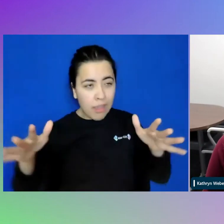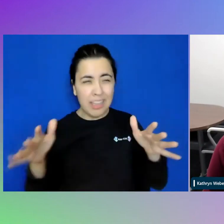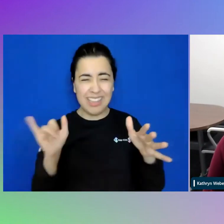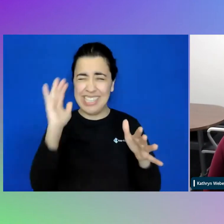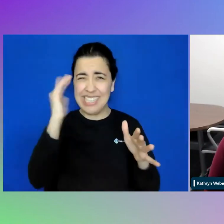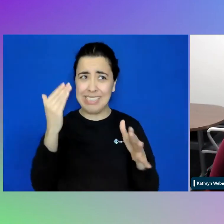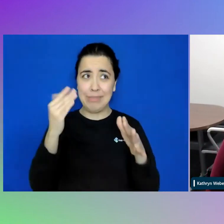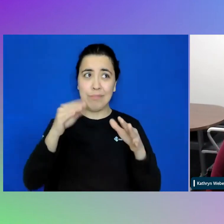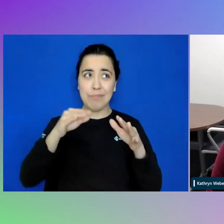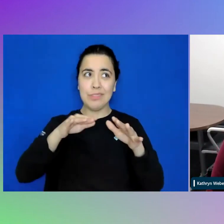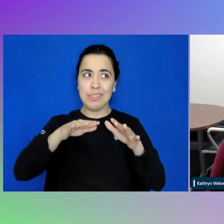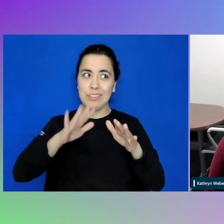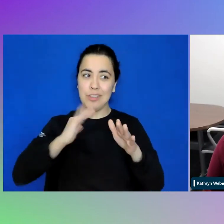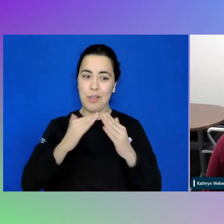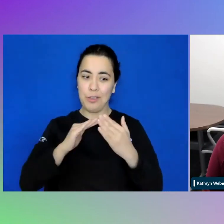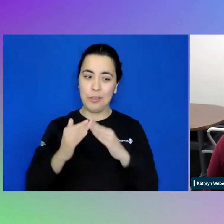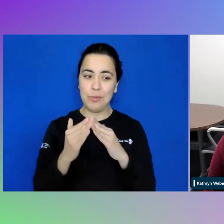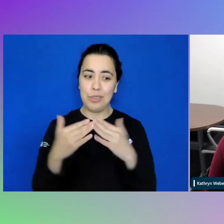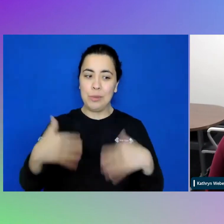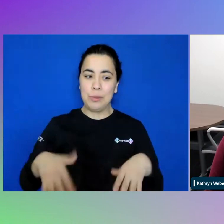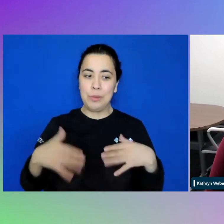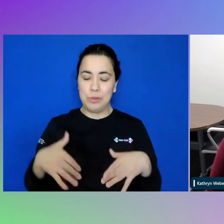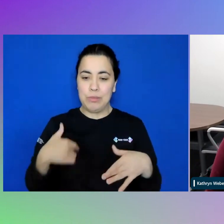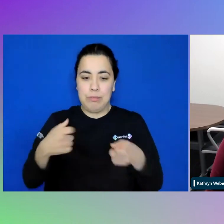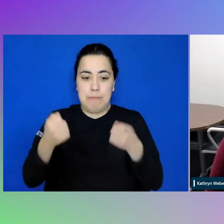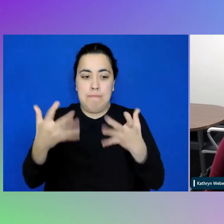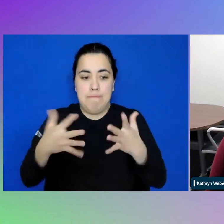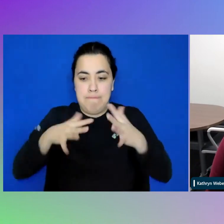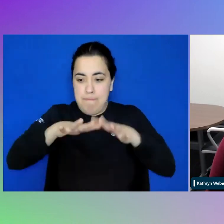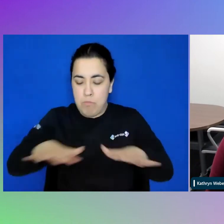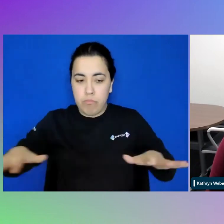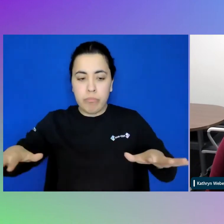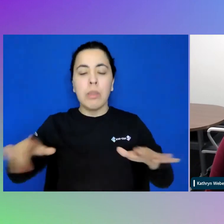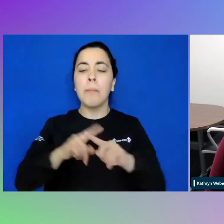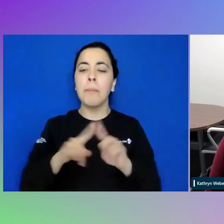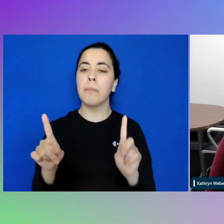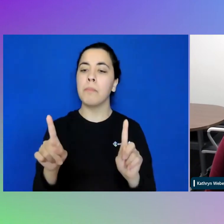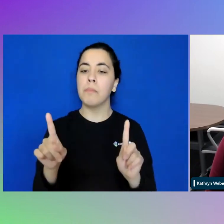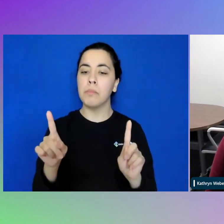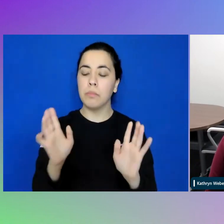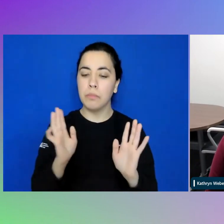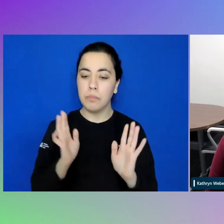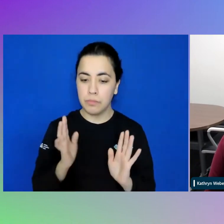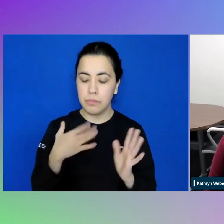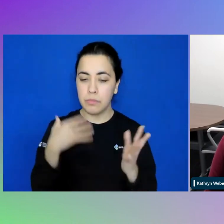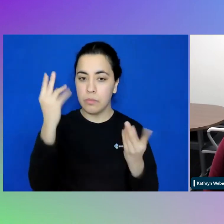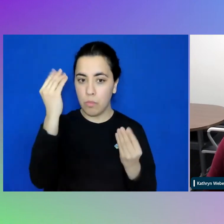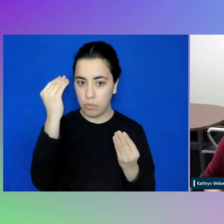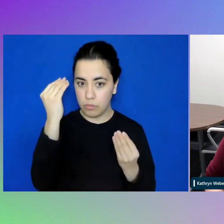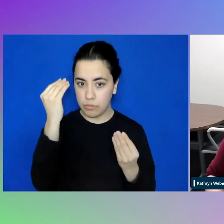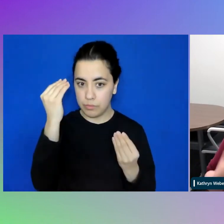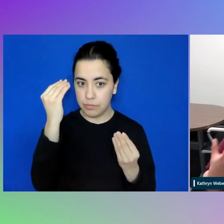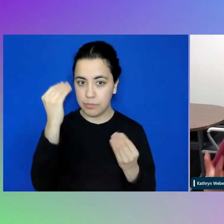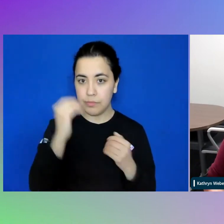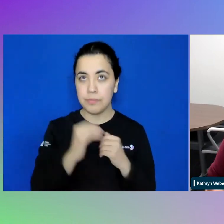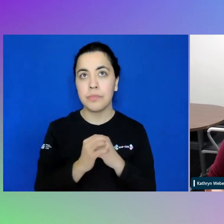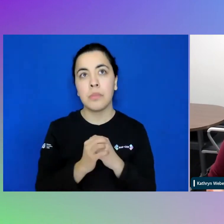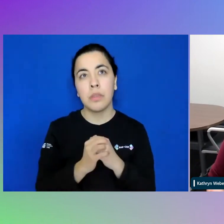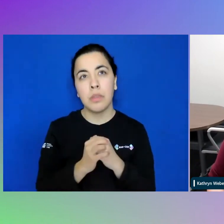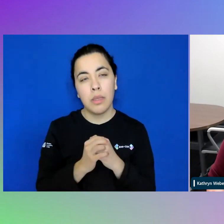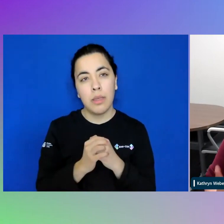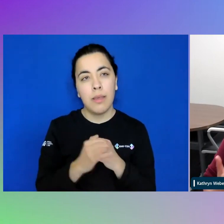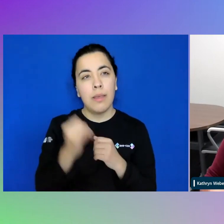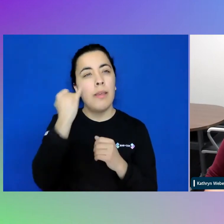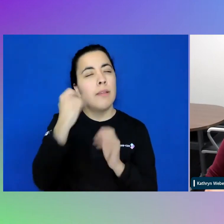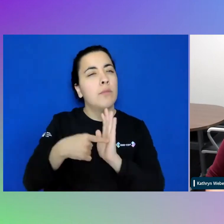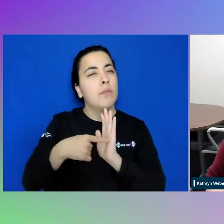in our community. I think that by demonstrating to